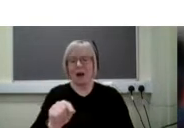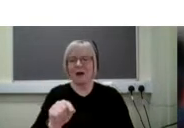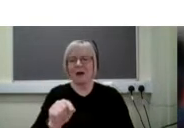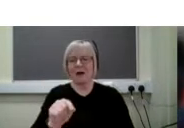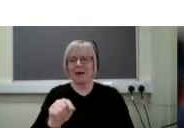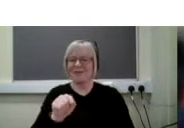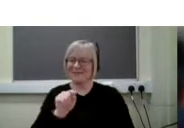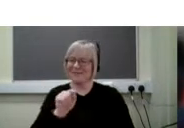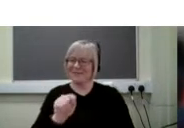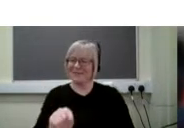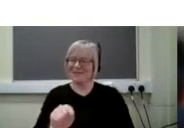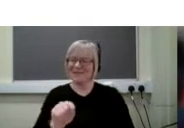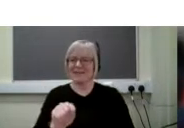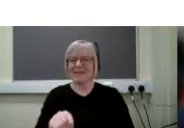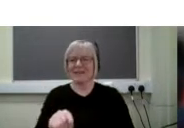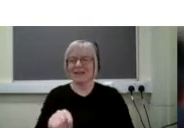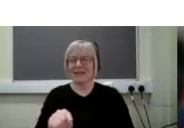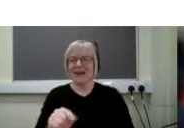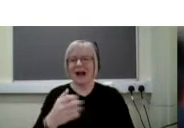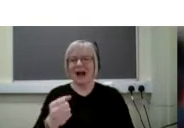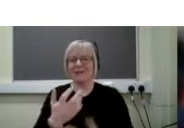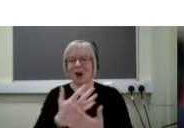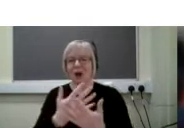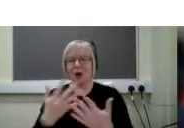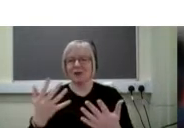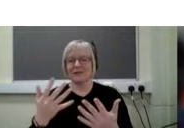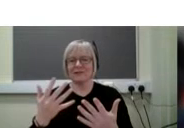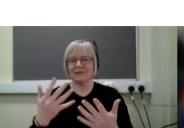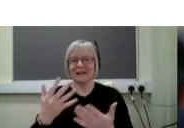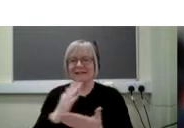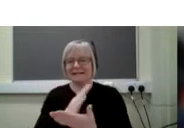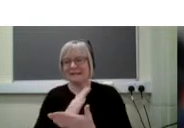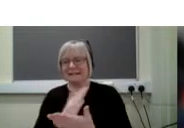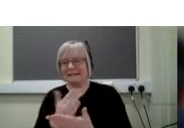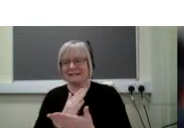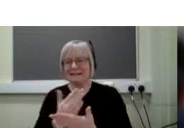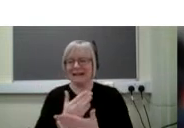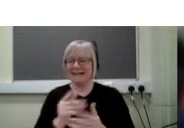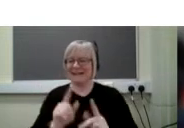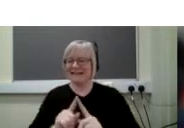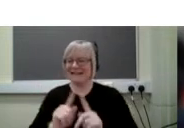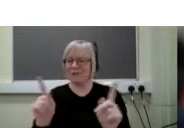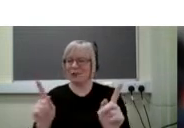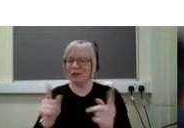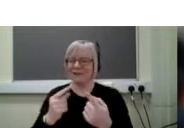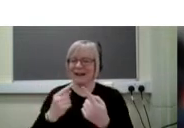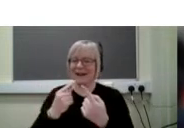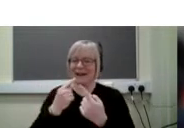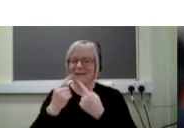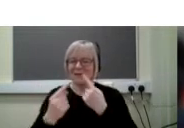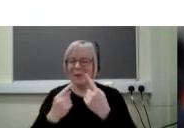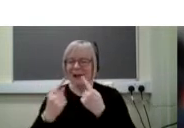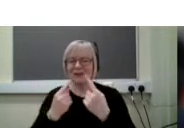lot of contradiction and uncertainty about the actual number of people with